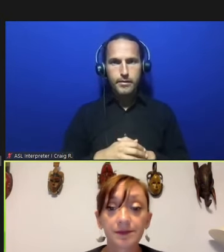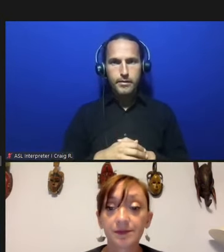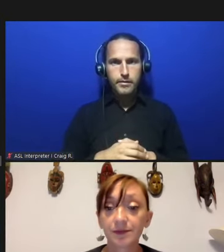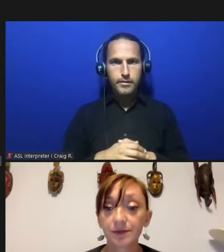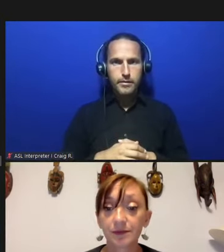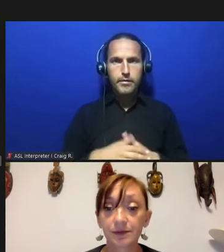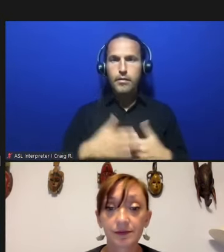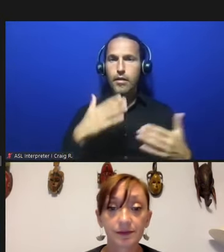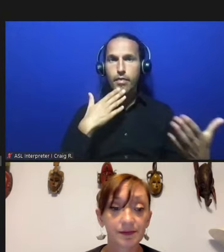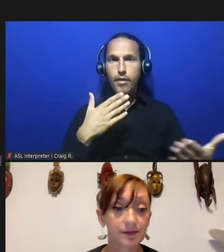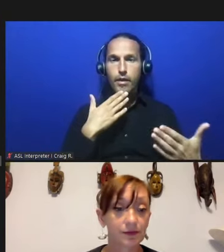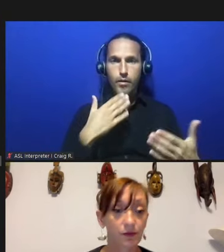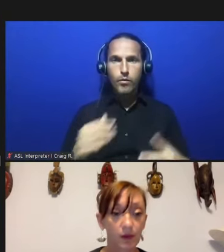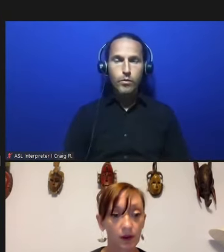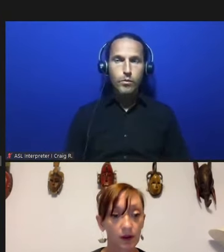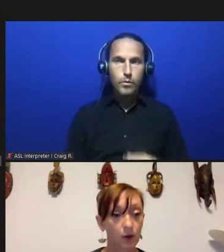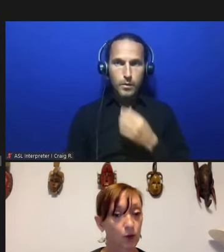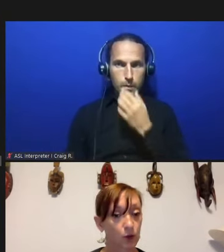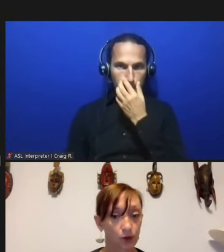Thank you.